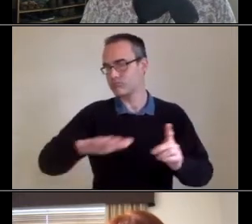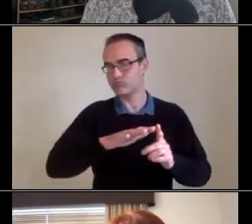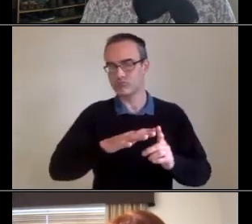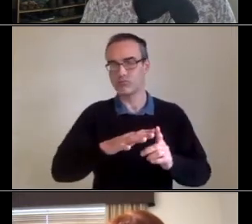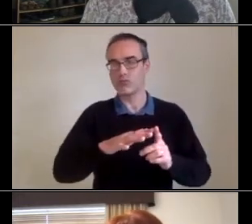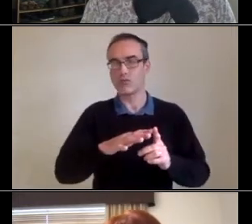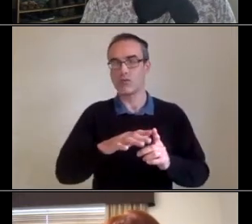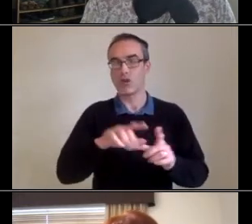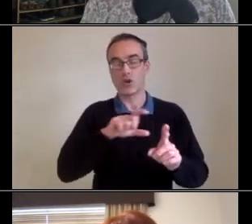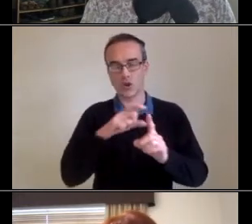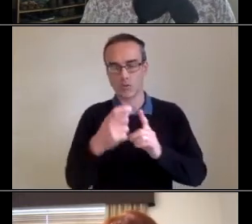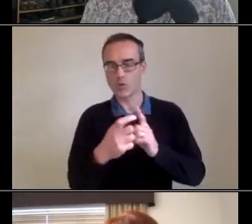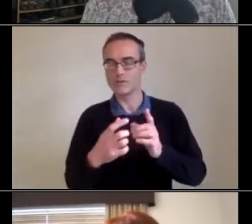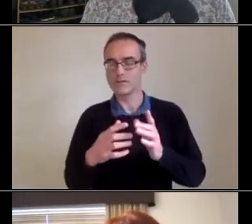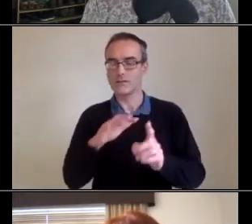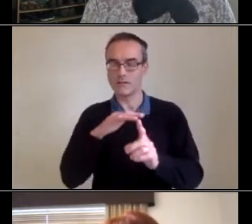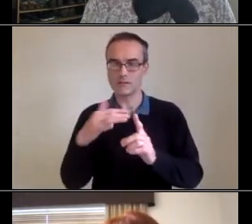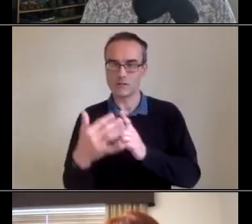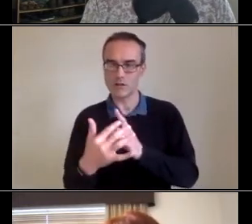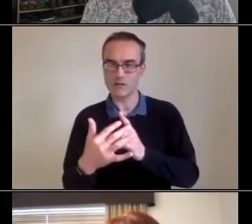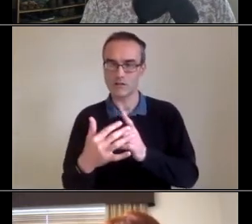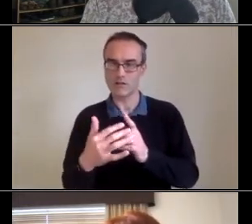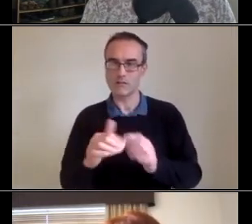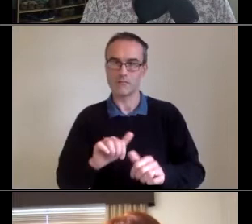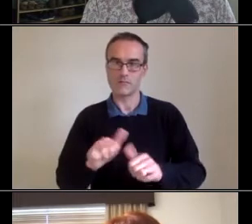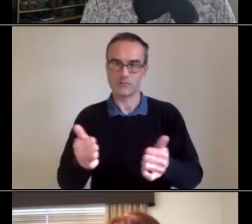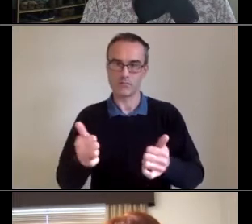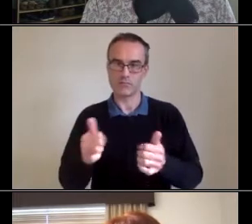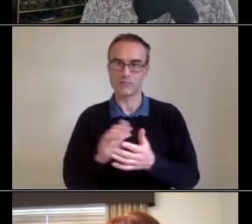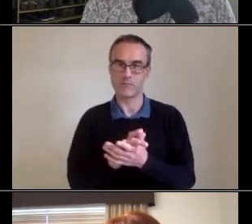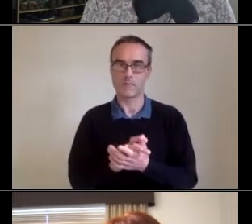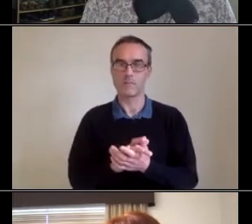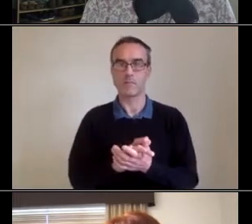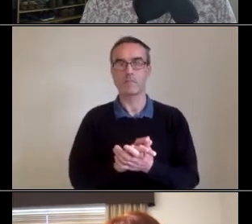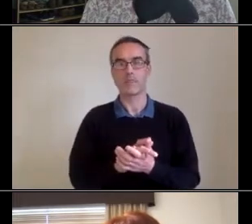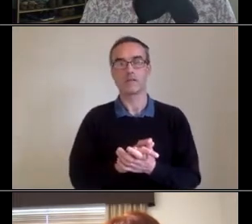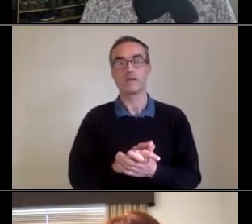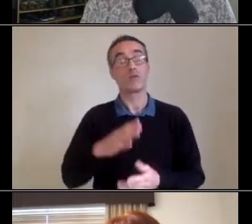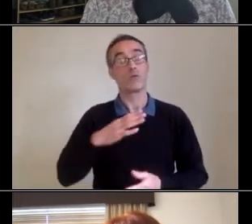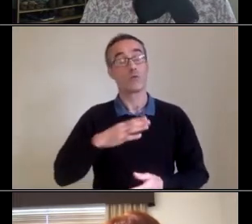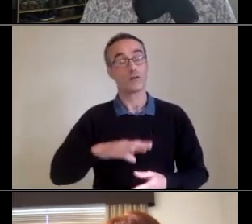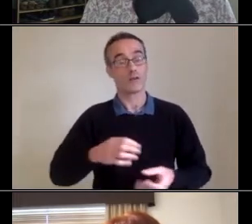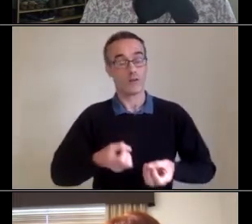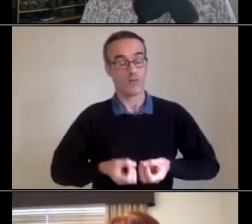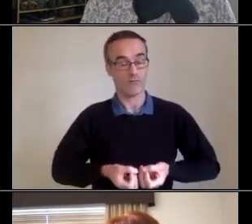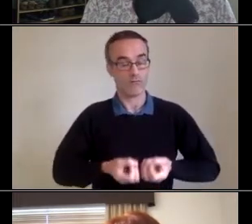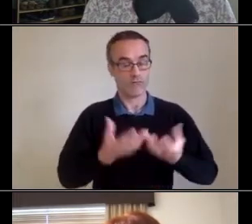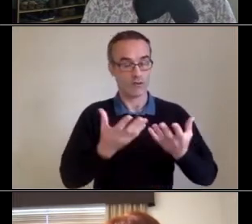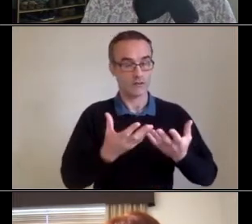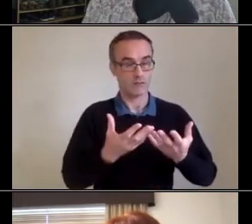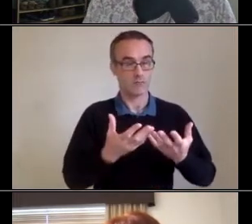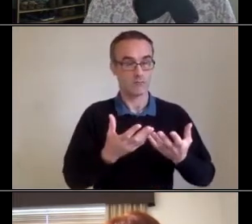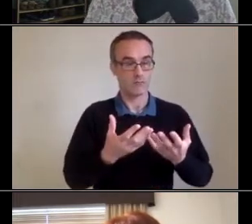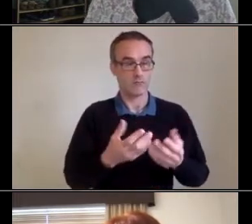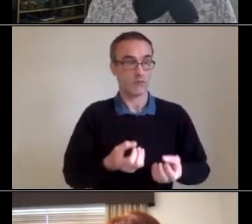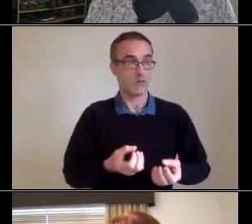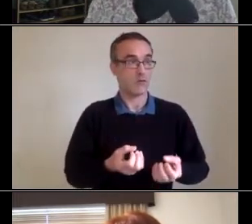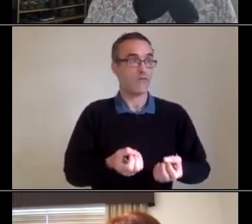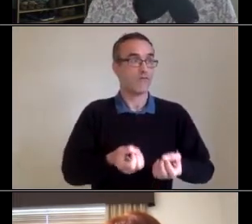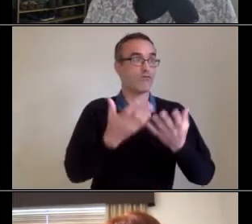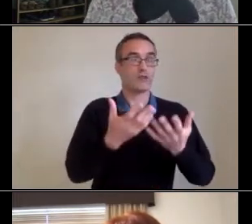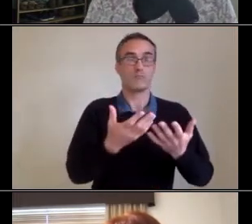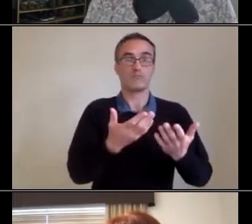freedom to study, freedom to live, freedom to do whatever as a male or female. For